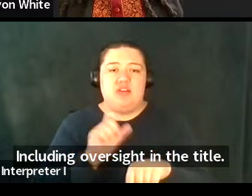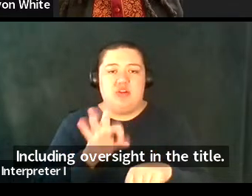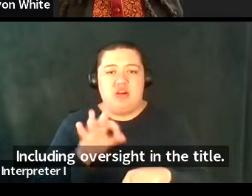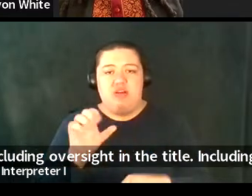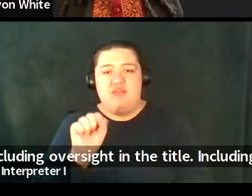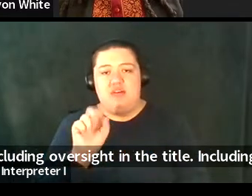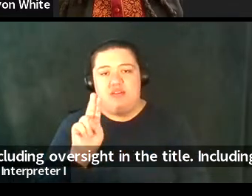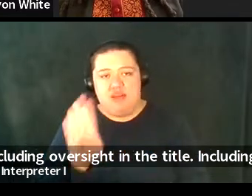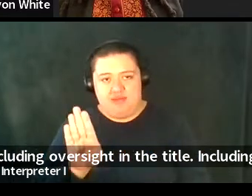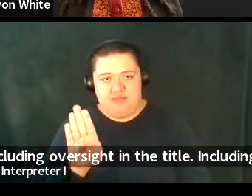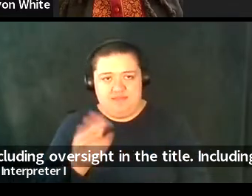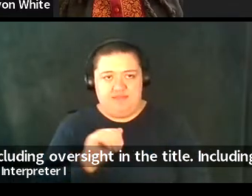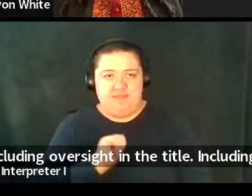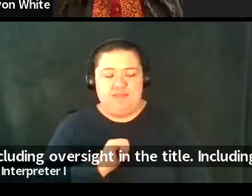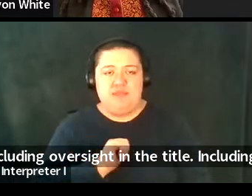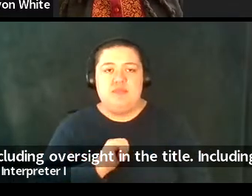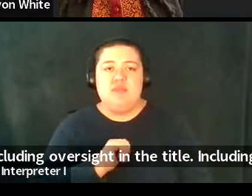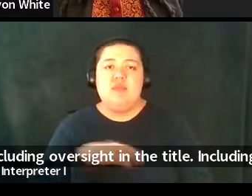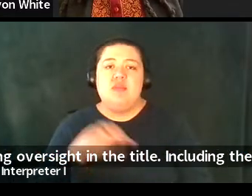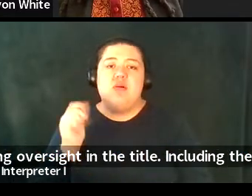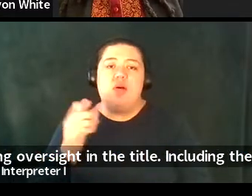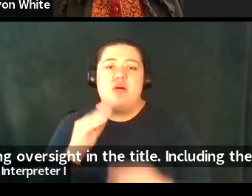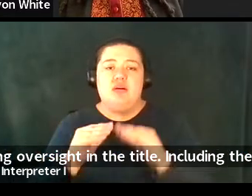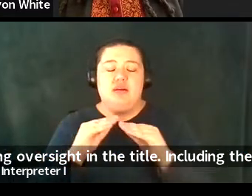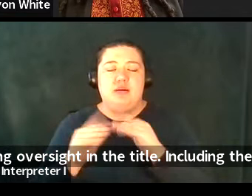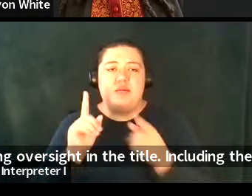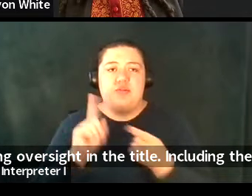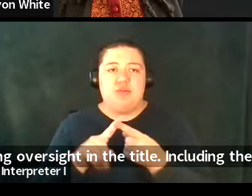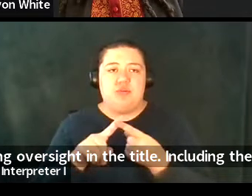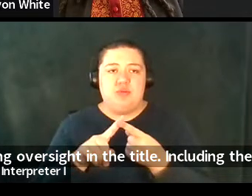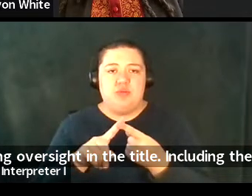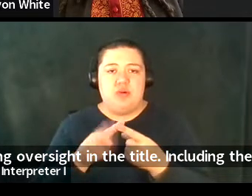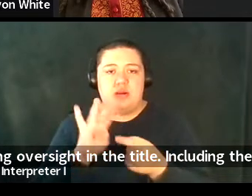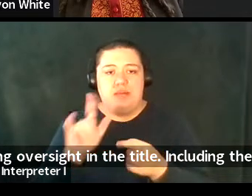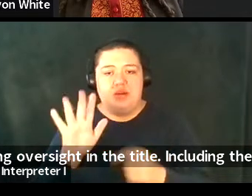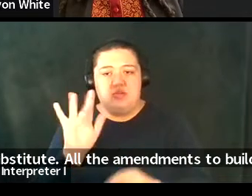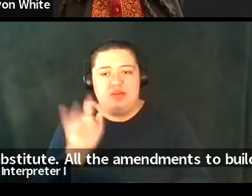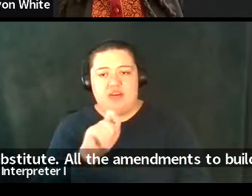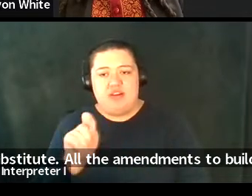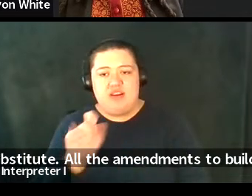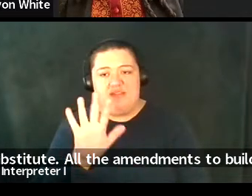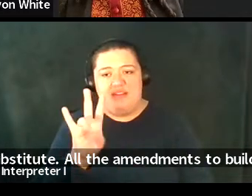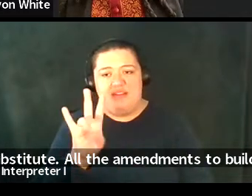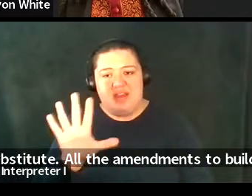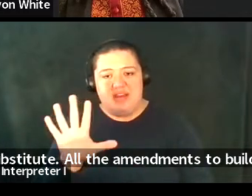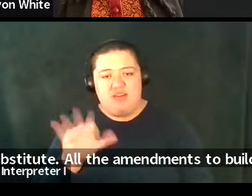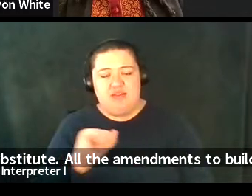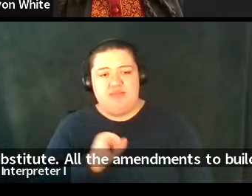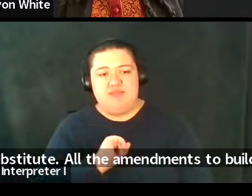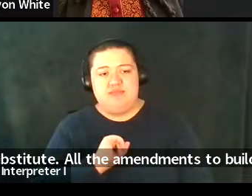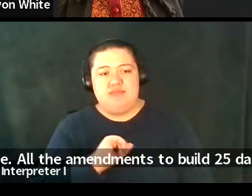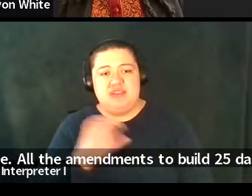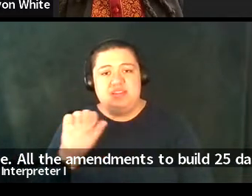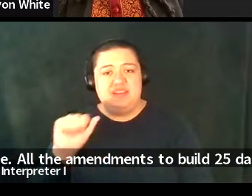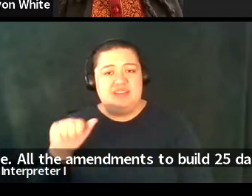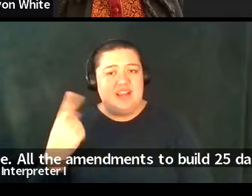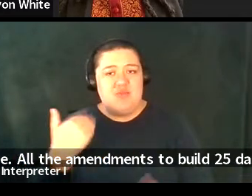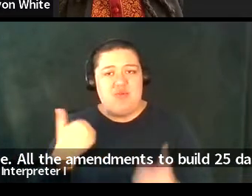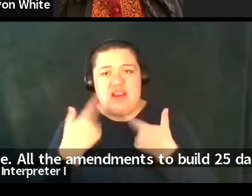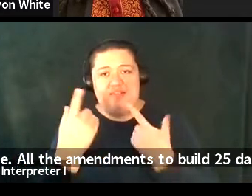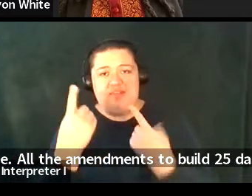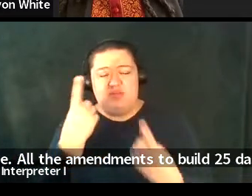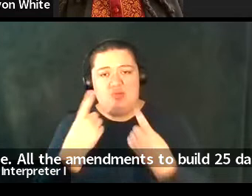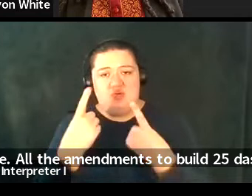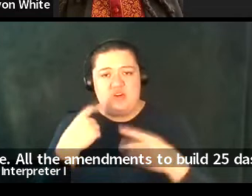substitute, including all the amendments to Bill 25-575. Does anybody have a question?